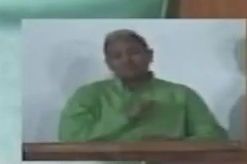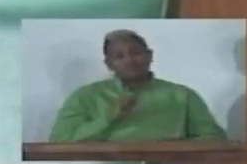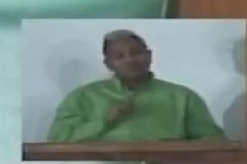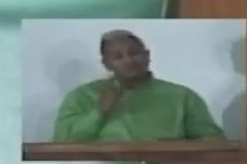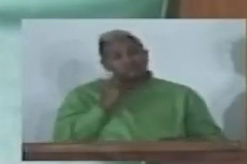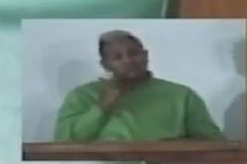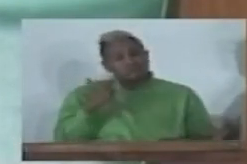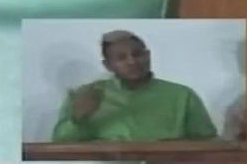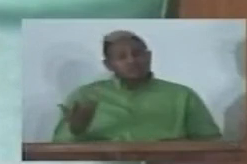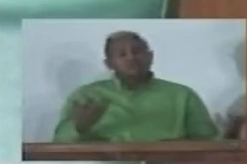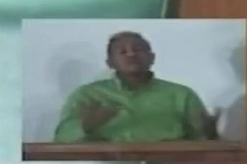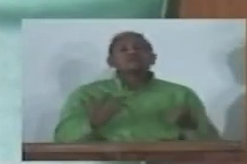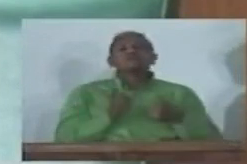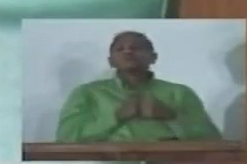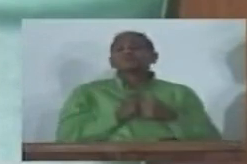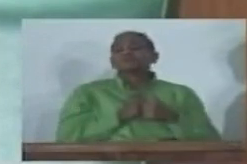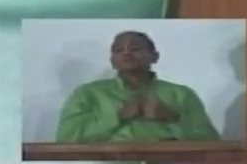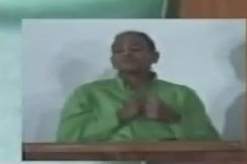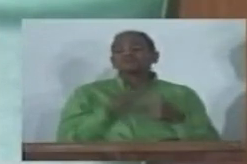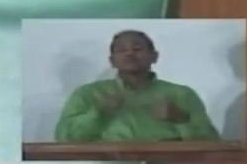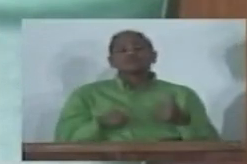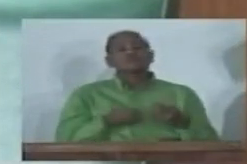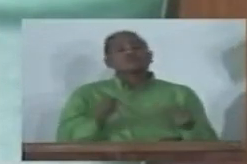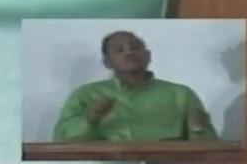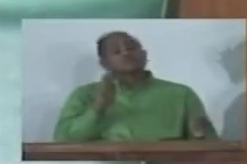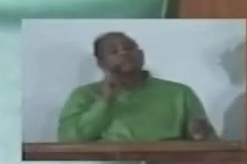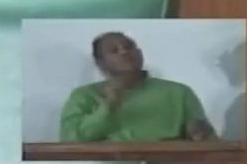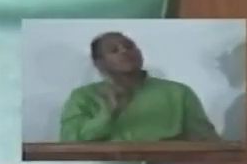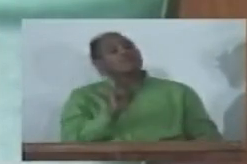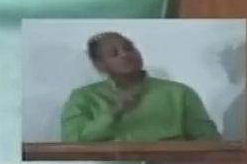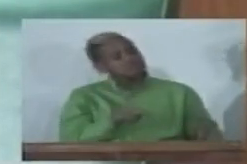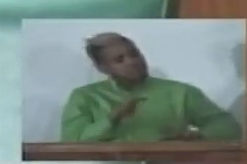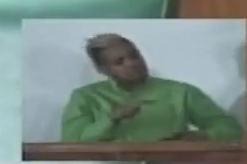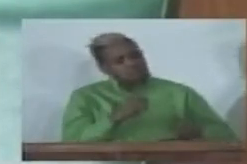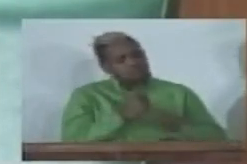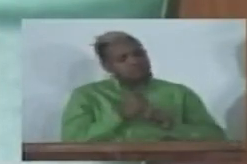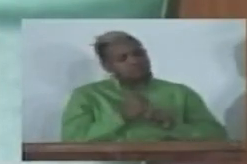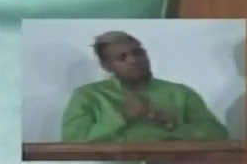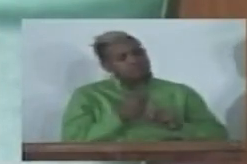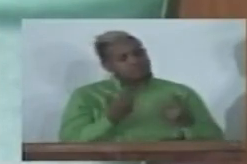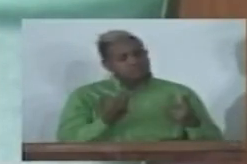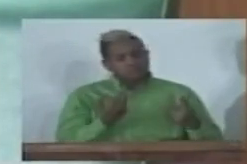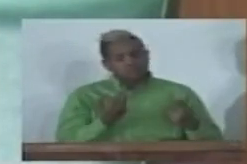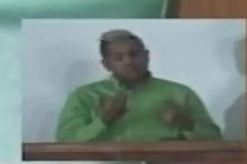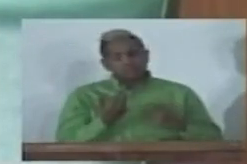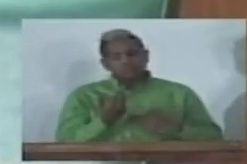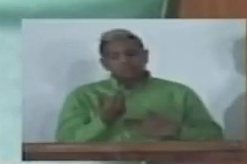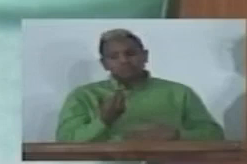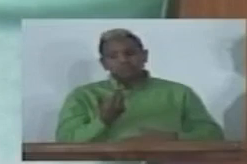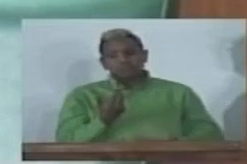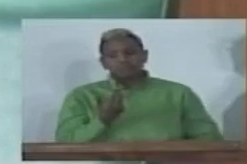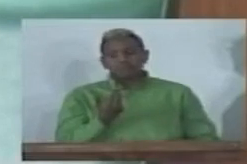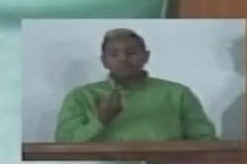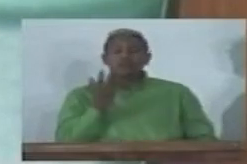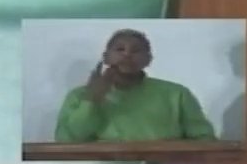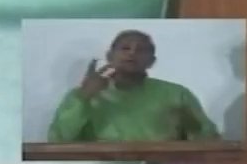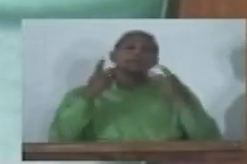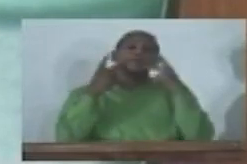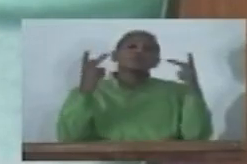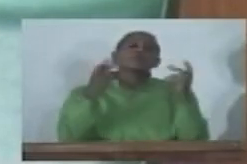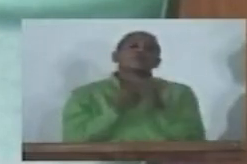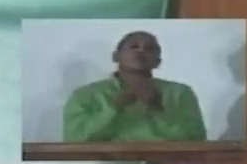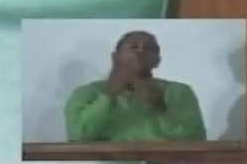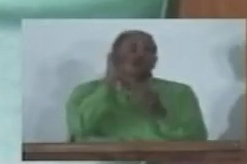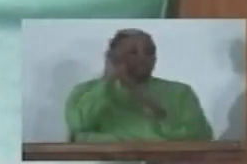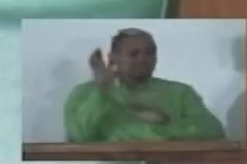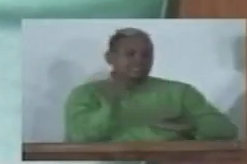follows. 1. This resolution may be cited as the Public Procurement